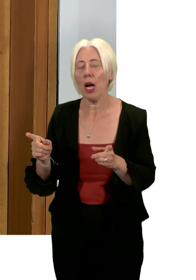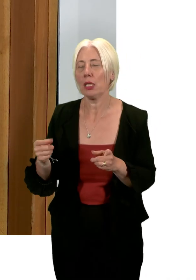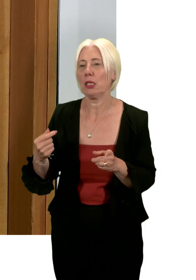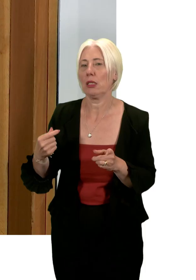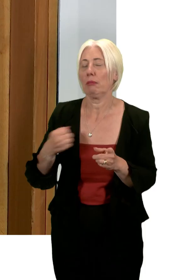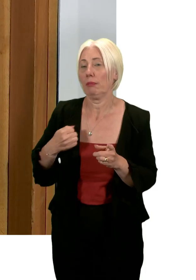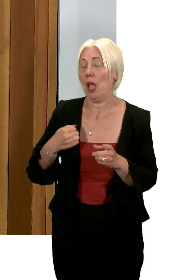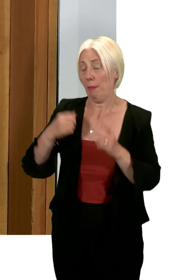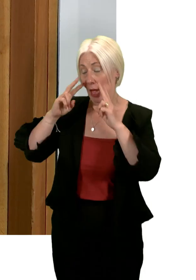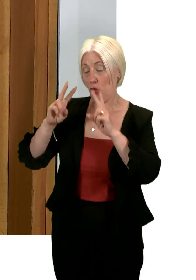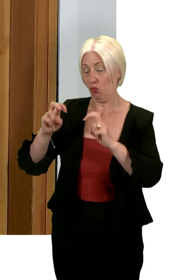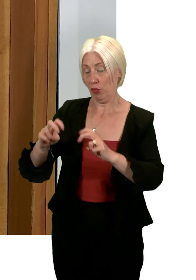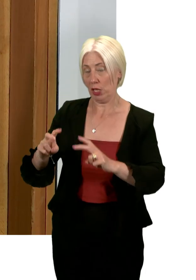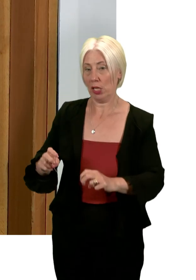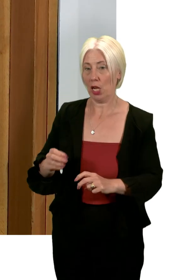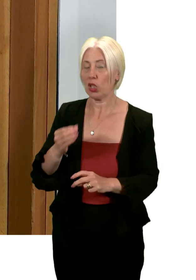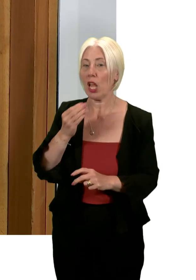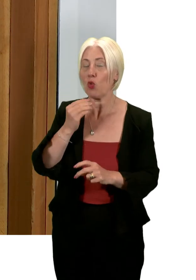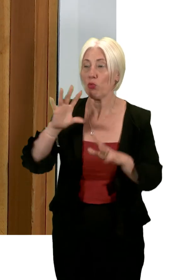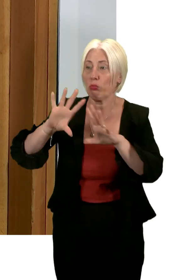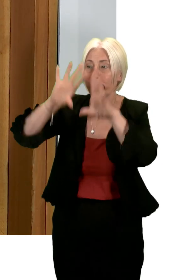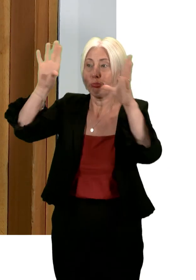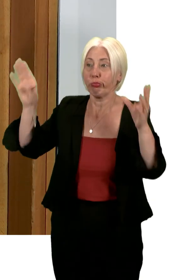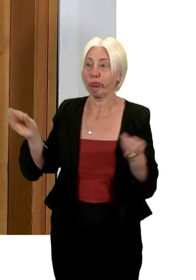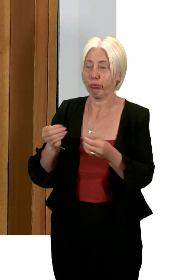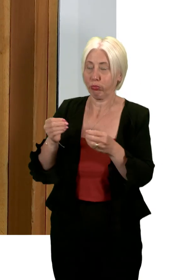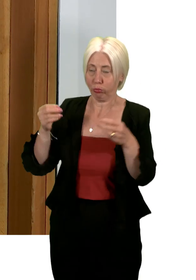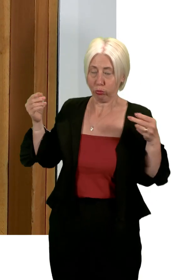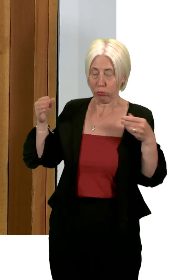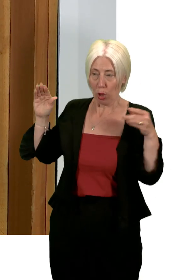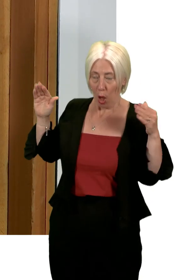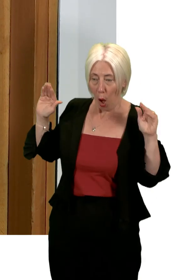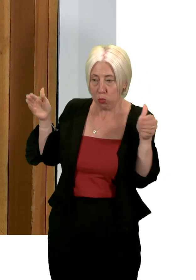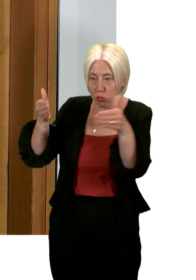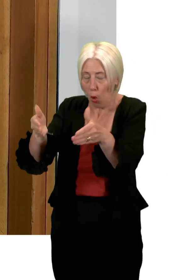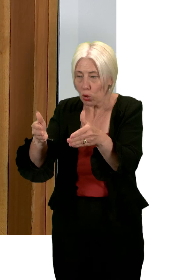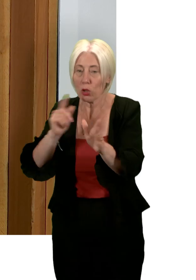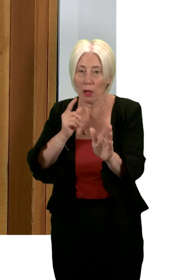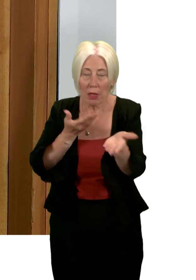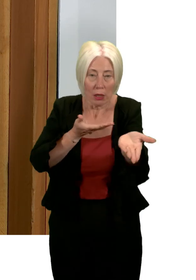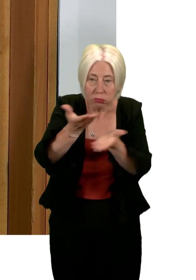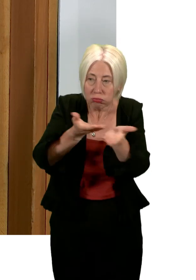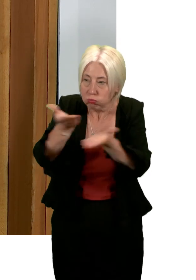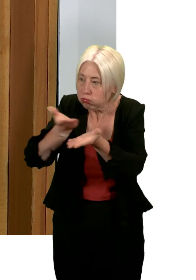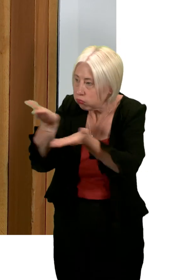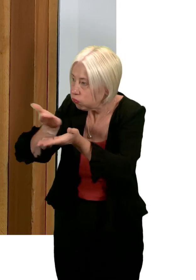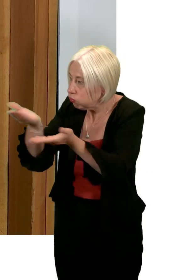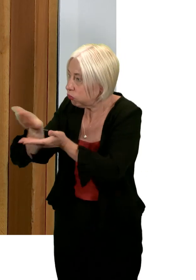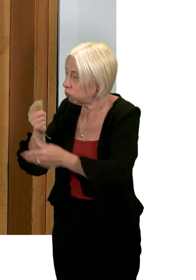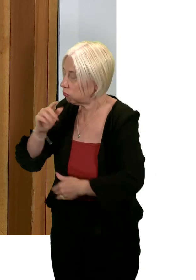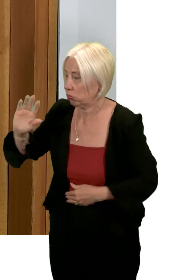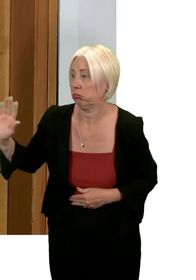my research, I use what's called a whole systems approach, where we actually embrace discussions with all stakeholders.